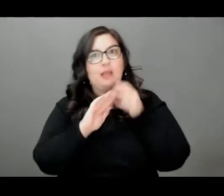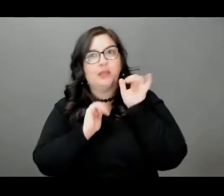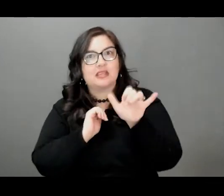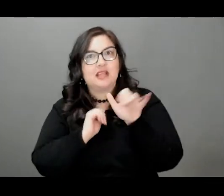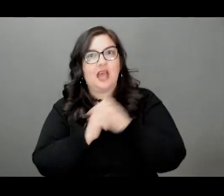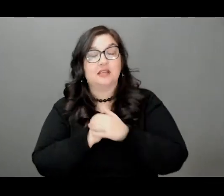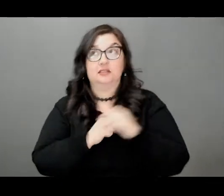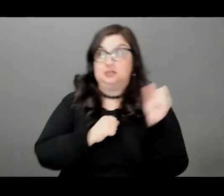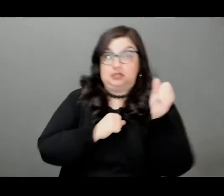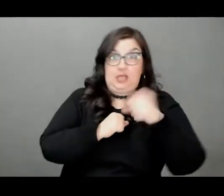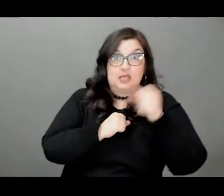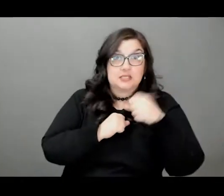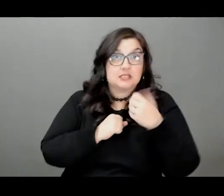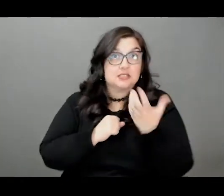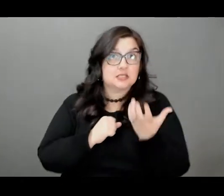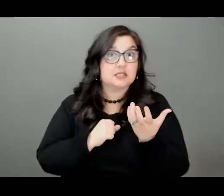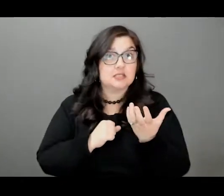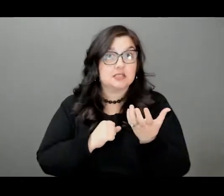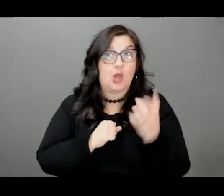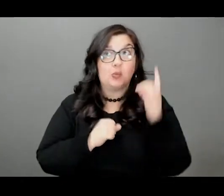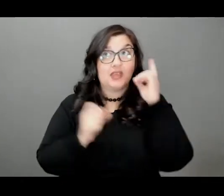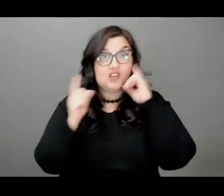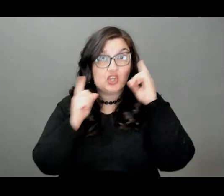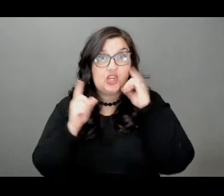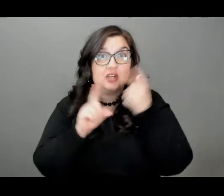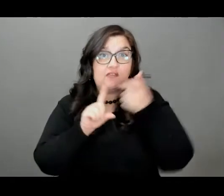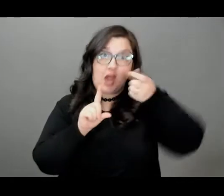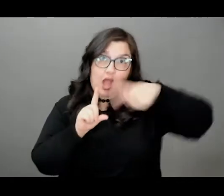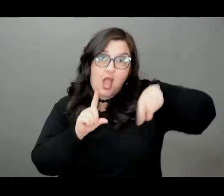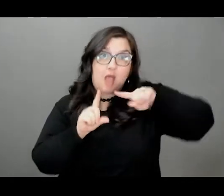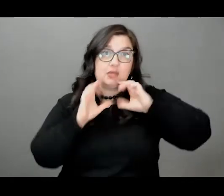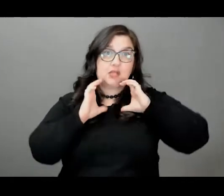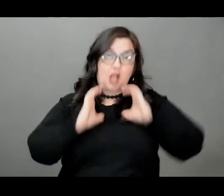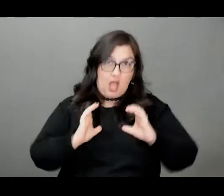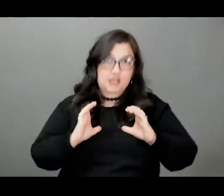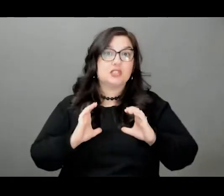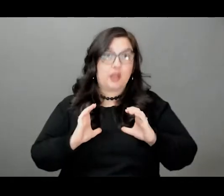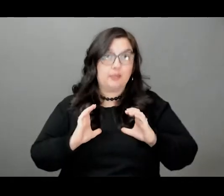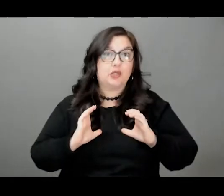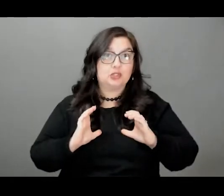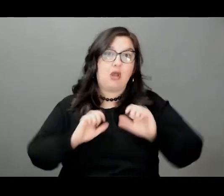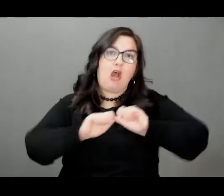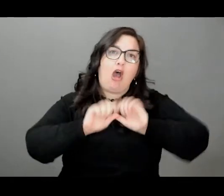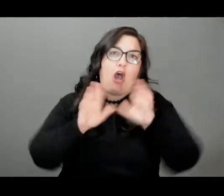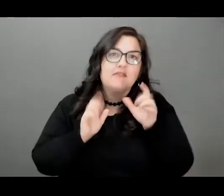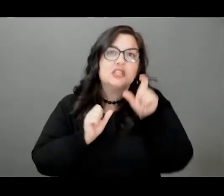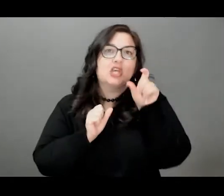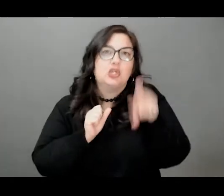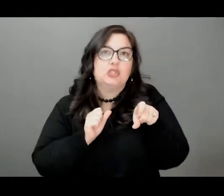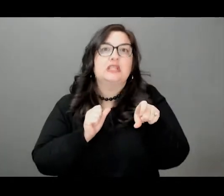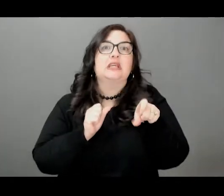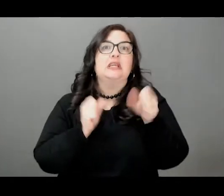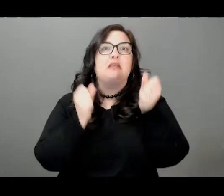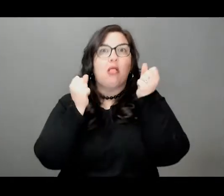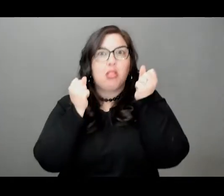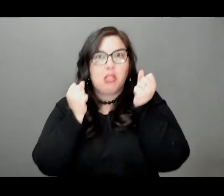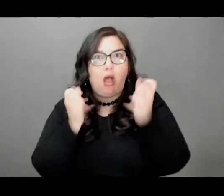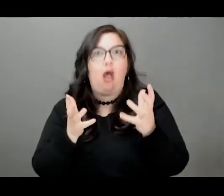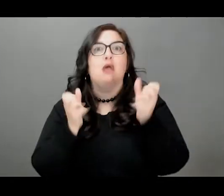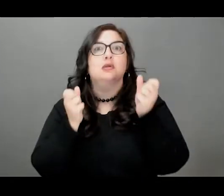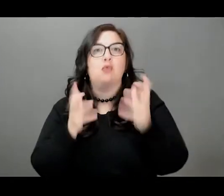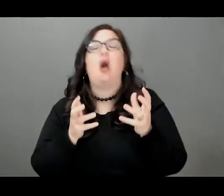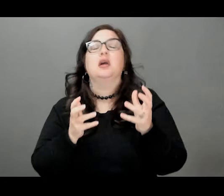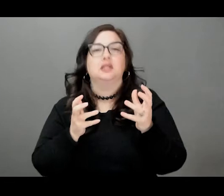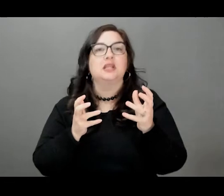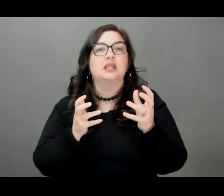data set and getting them yeah, labeled? yeah. No, yeah, that's like what we have heard from our customers is that as